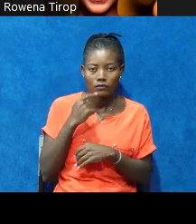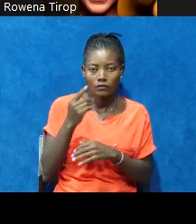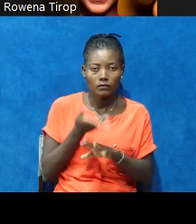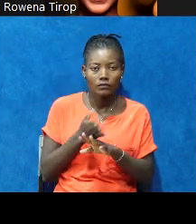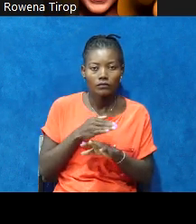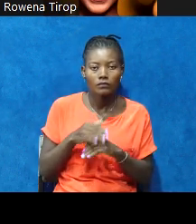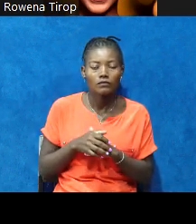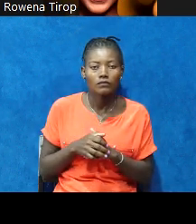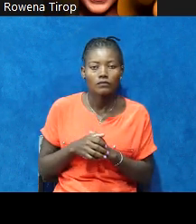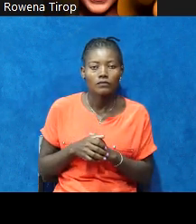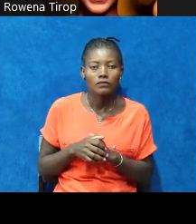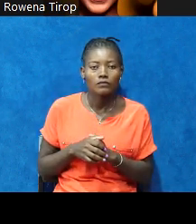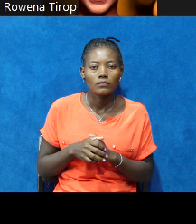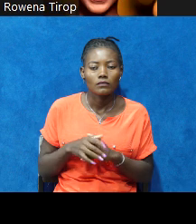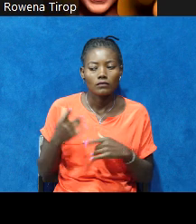mentioned.